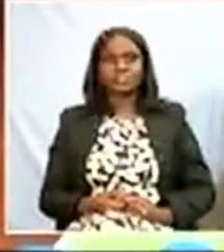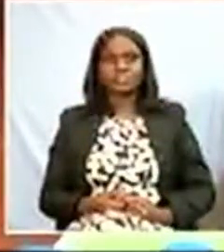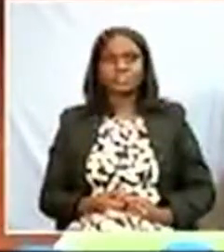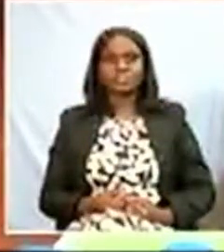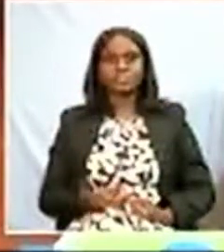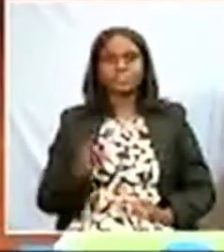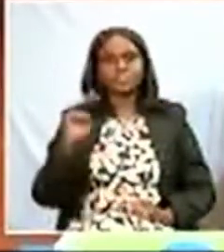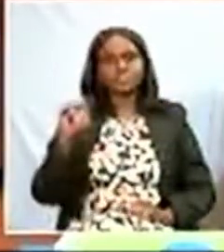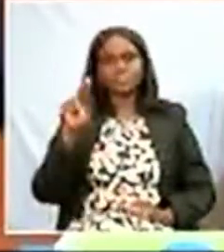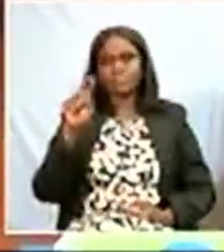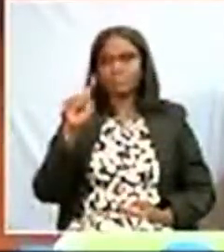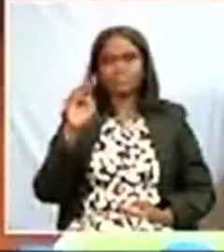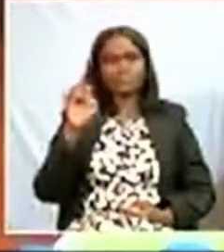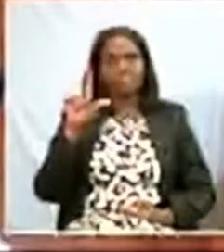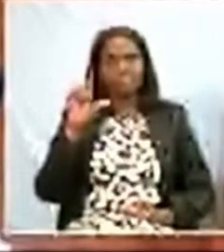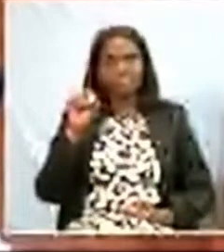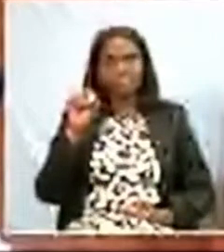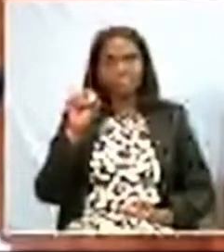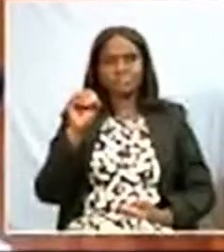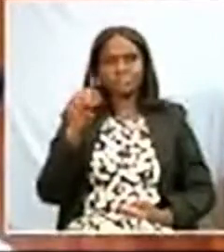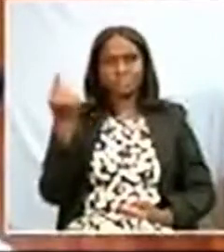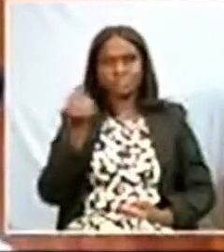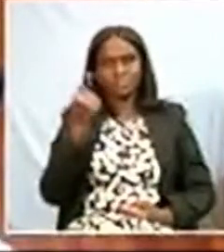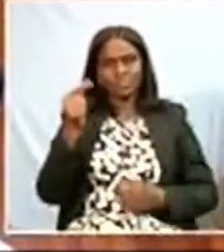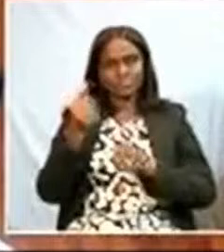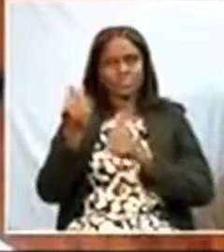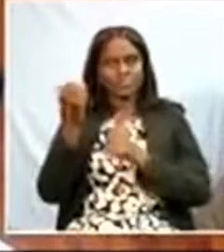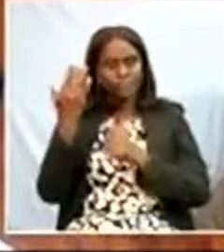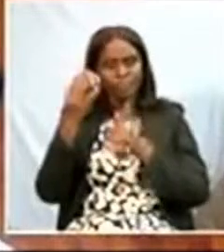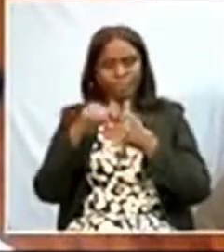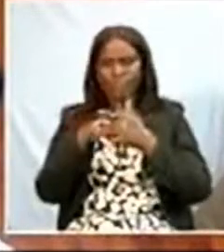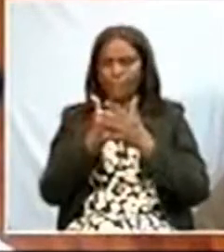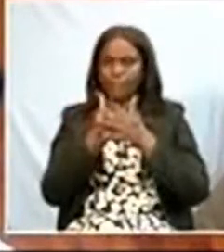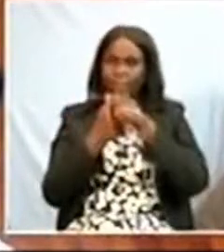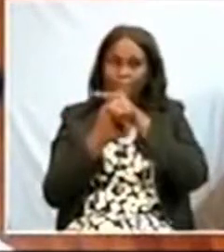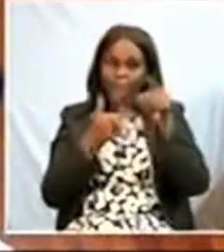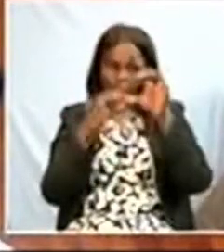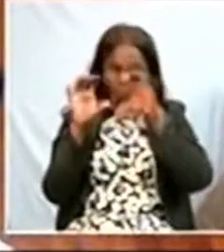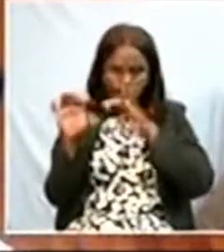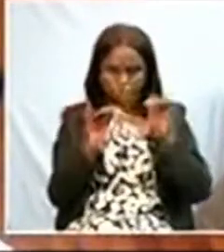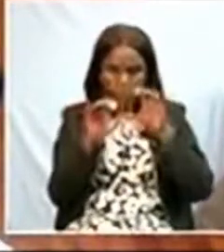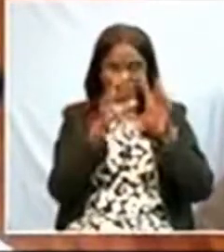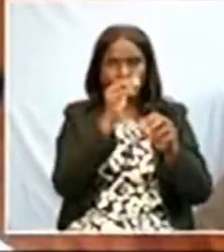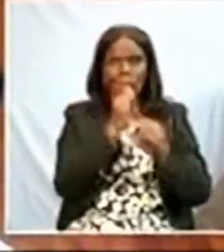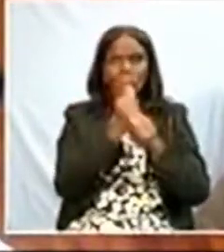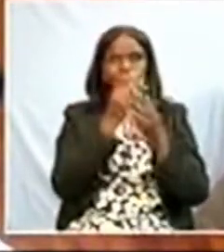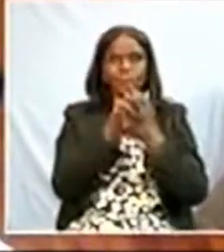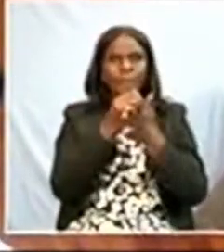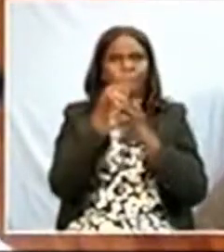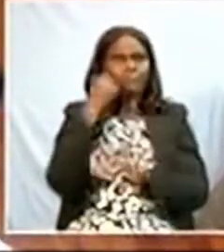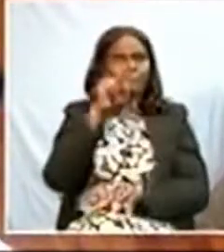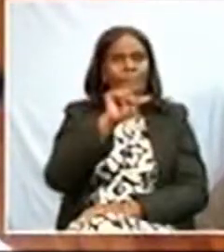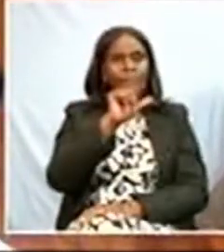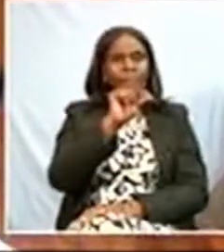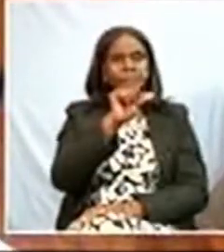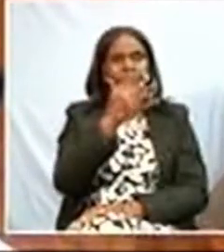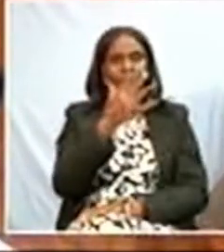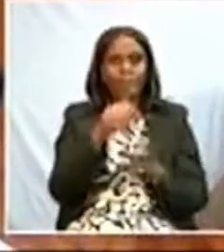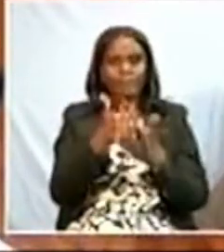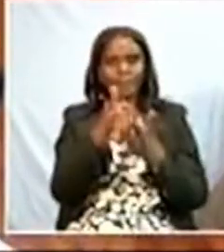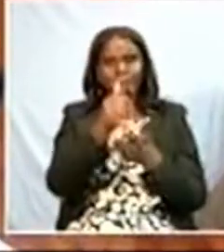Honorable Mtero. Just a follow-up. How do you receive funding for 2025?